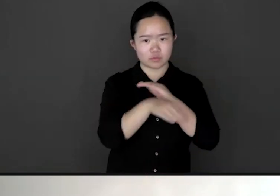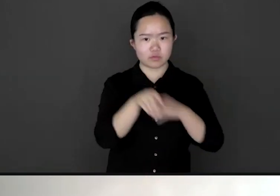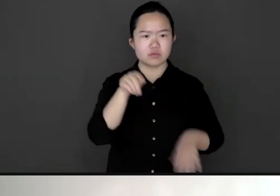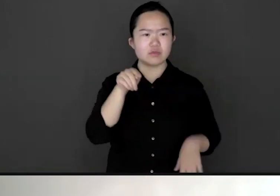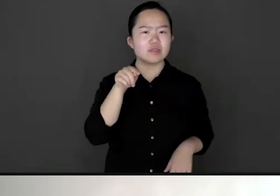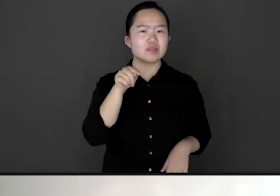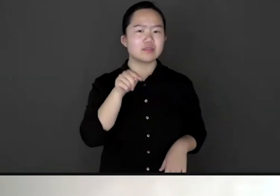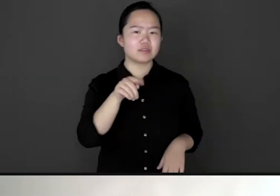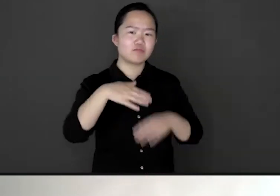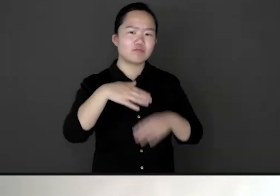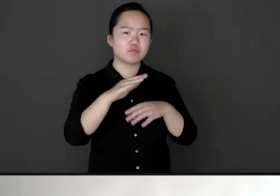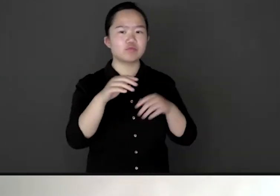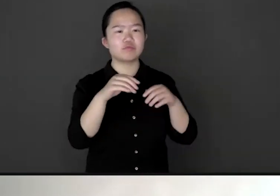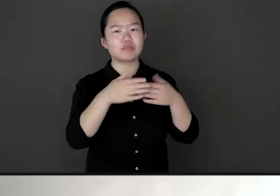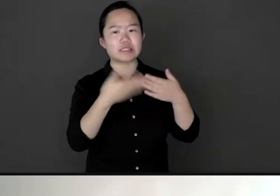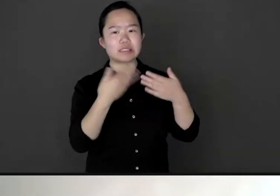You are muted.